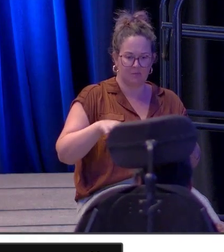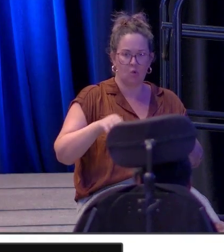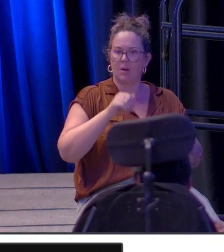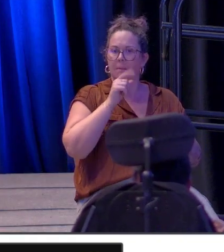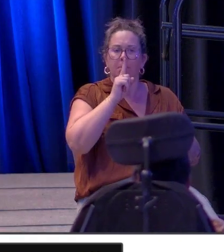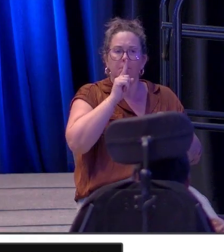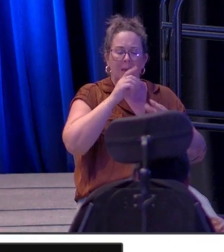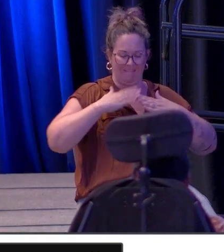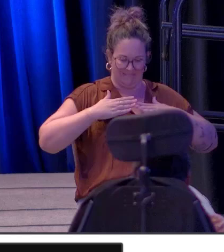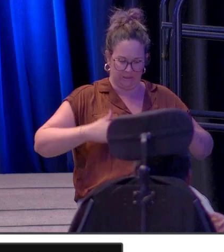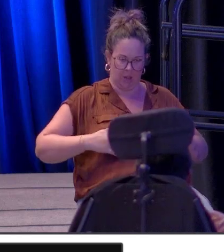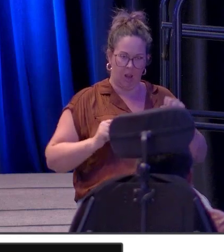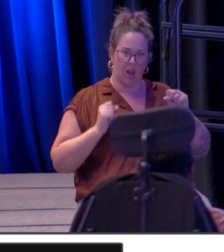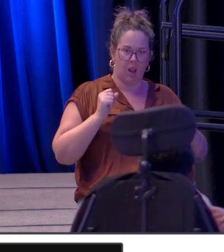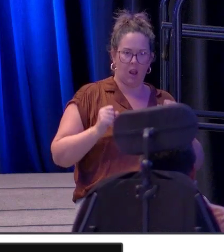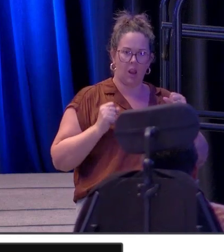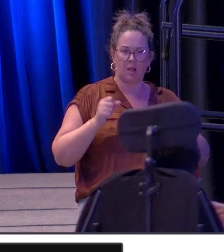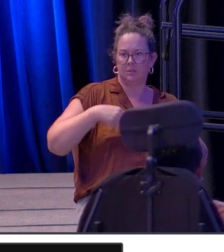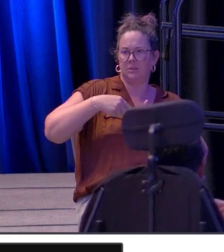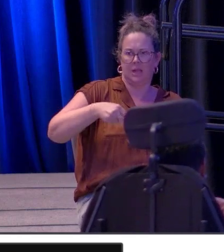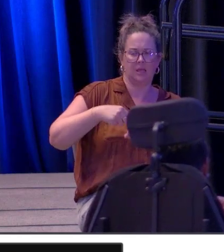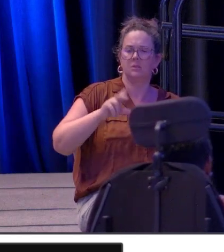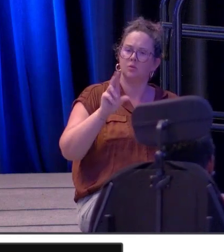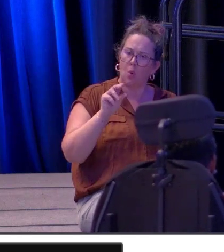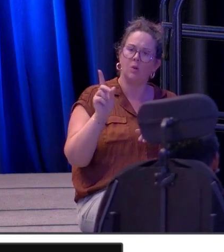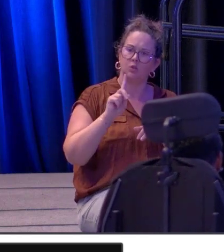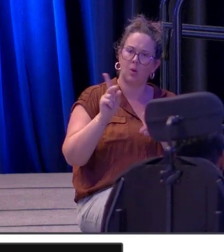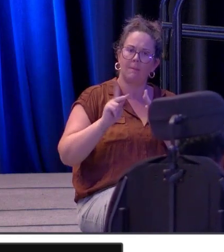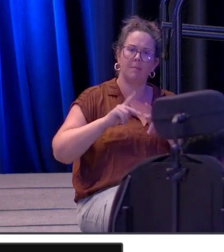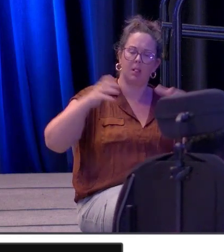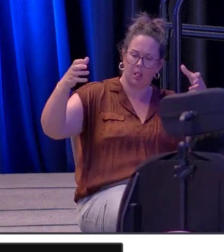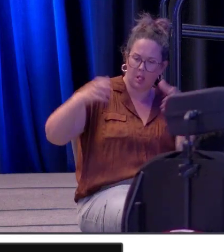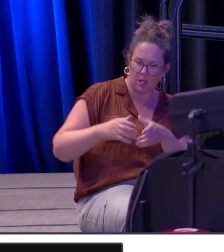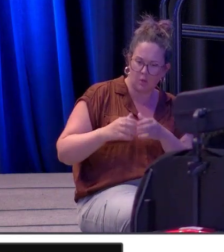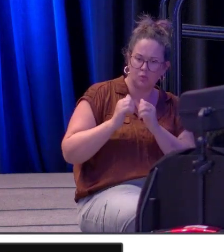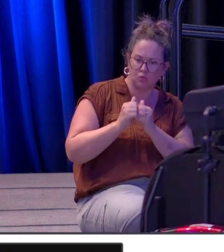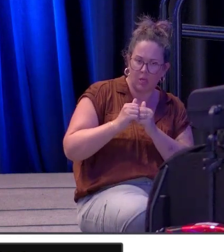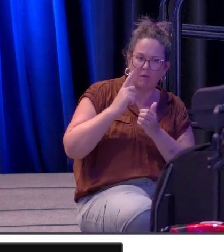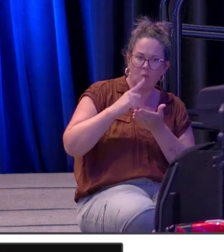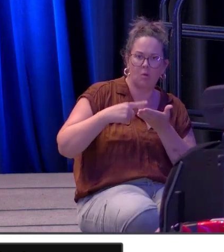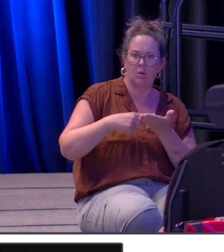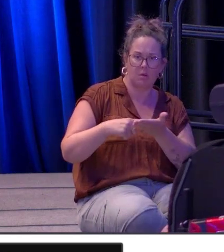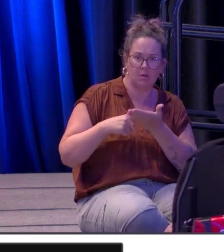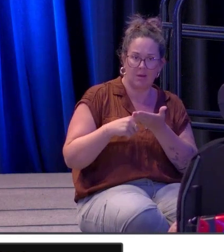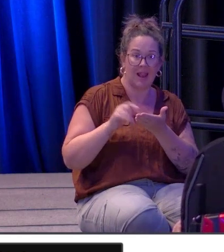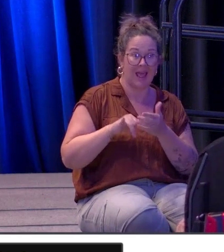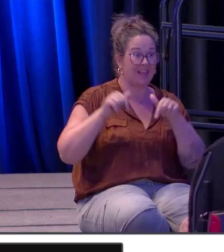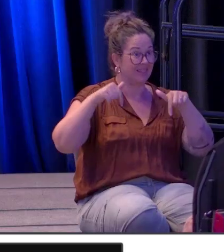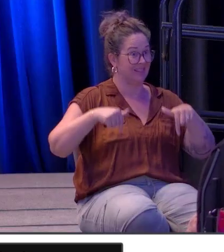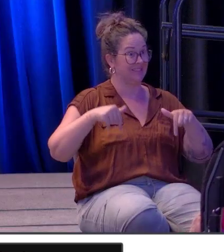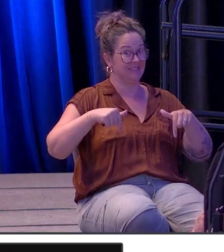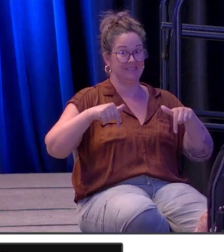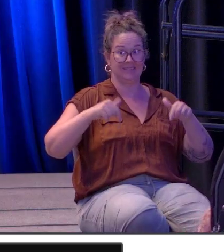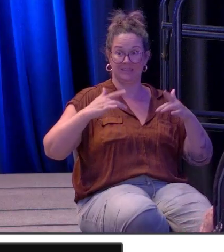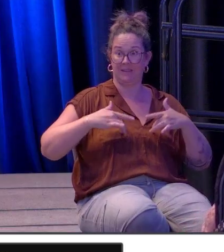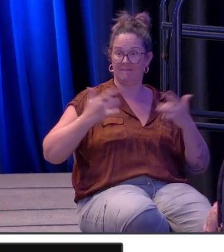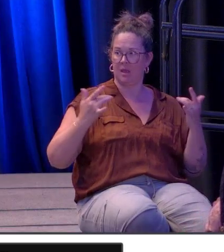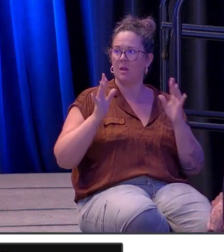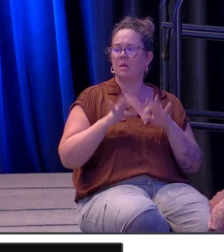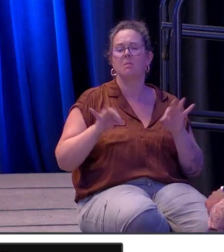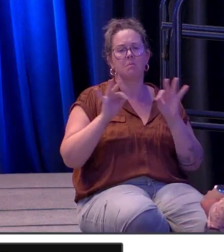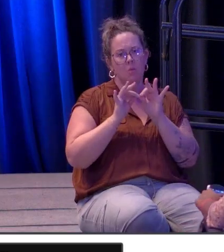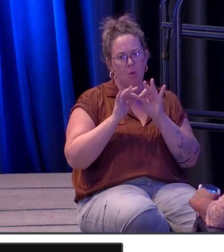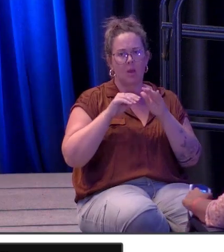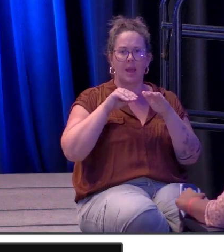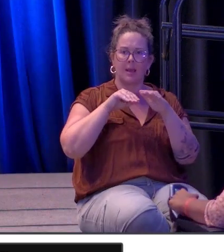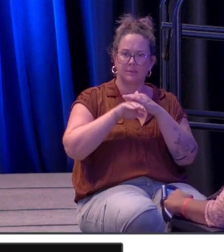dancing, but it's the dance floor, it's where you all come together, and you want to make sure, just like this, that it's accessible, that